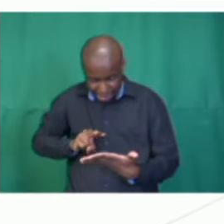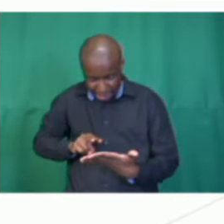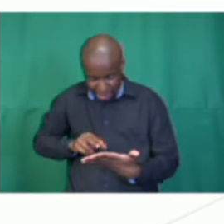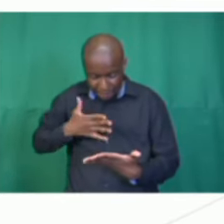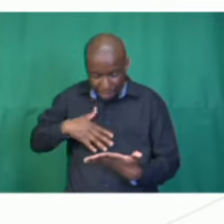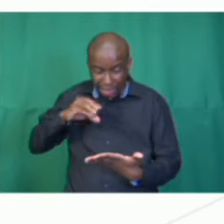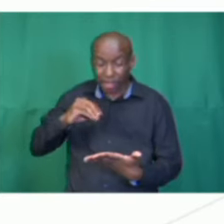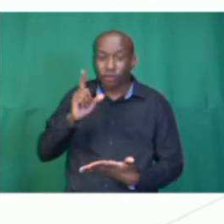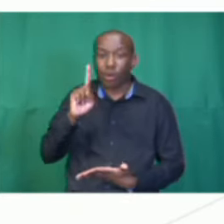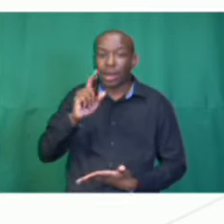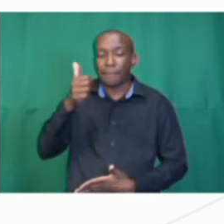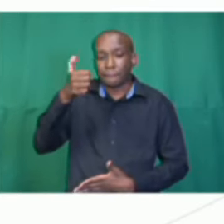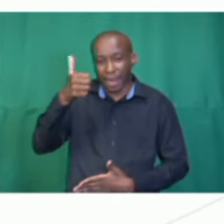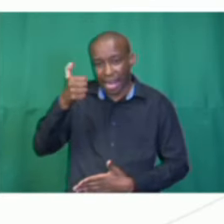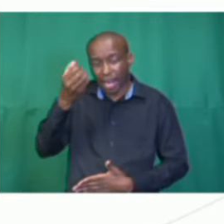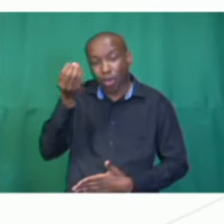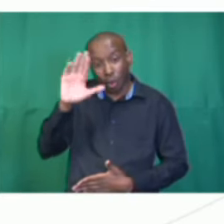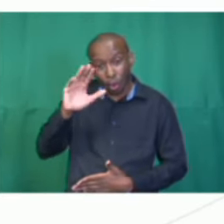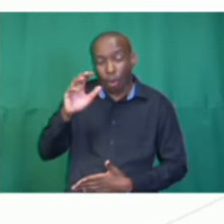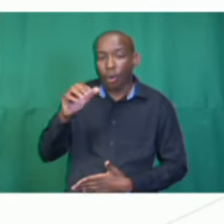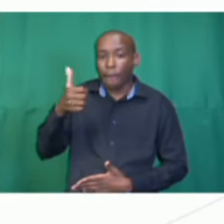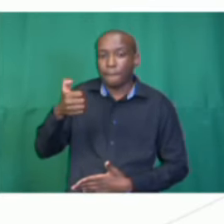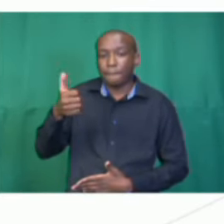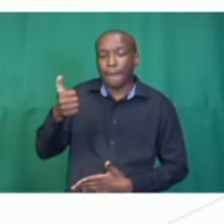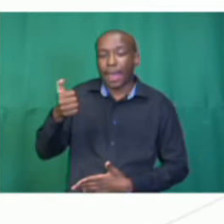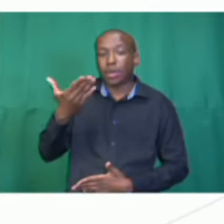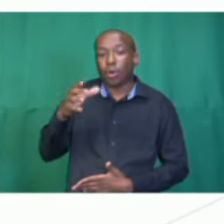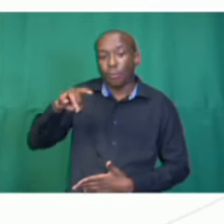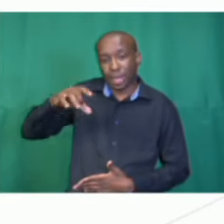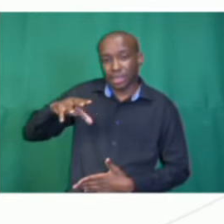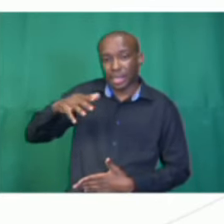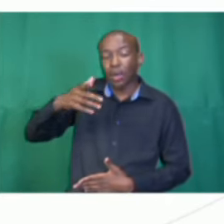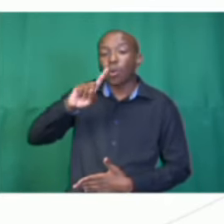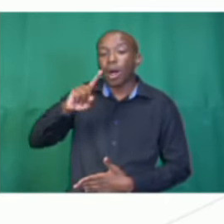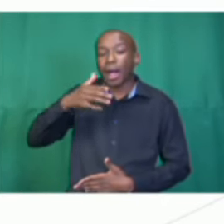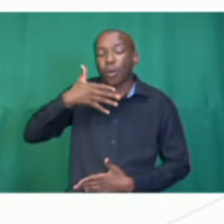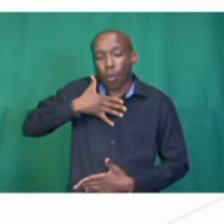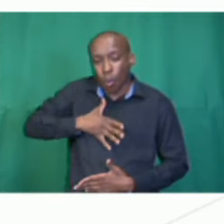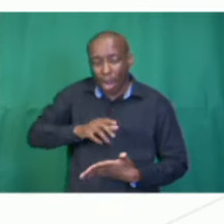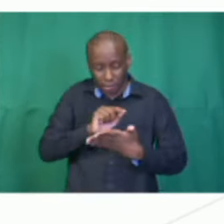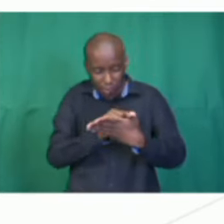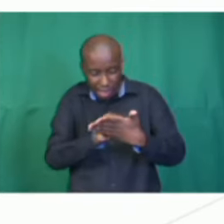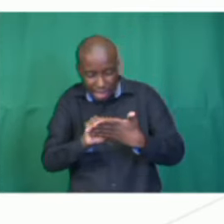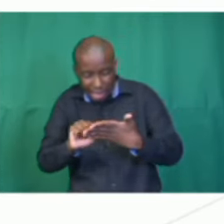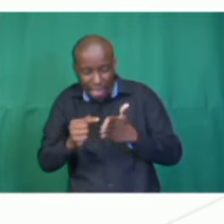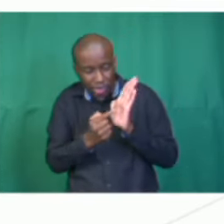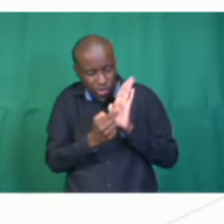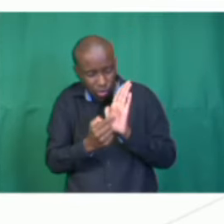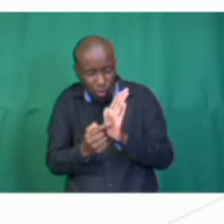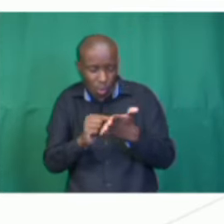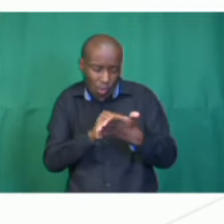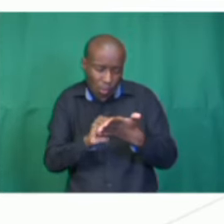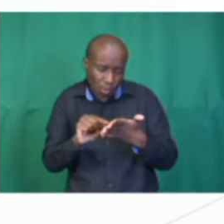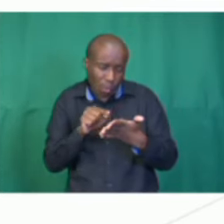a pen or a pencil at hand, so that you may underline, you may mark, you may make brief